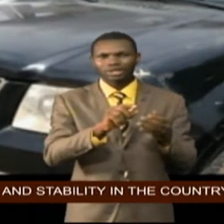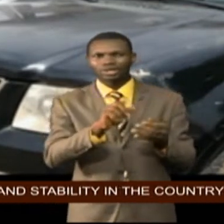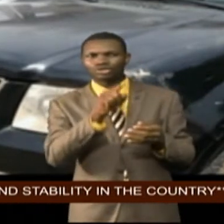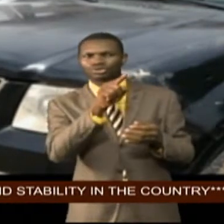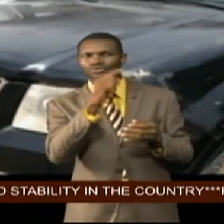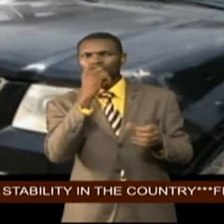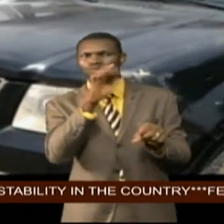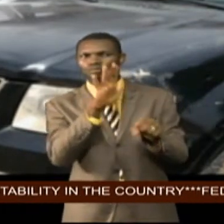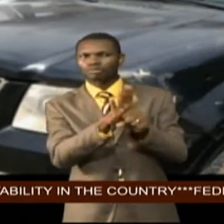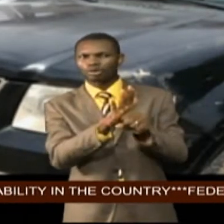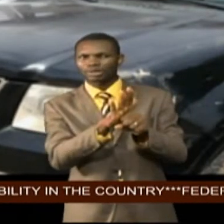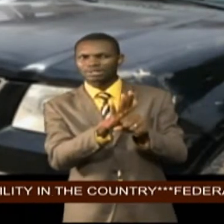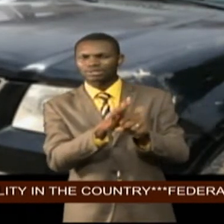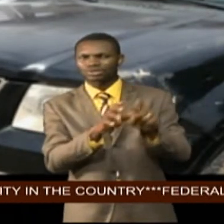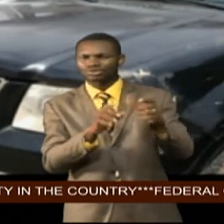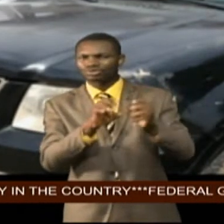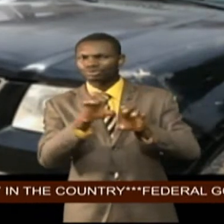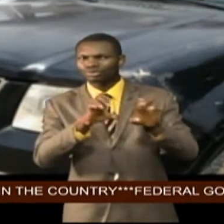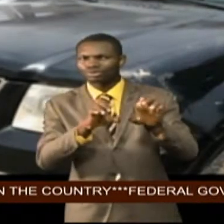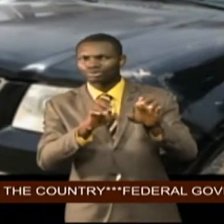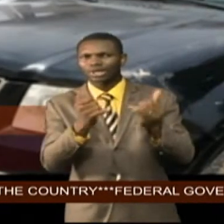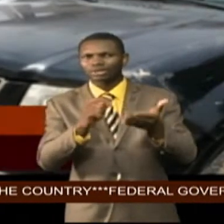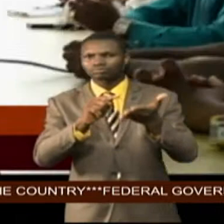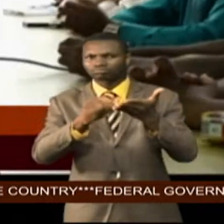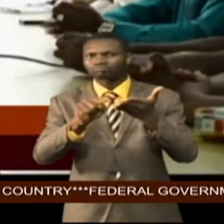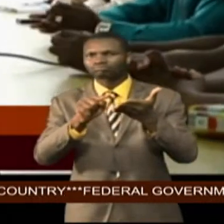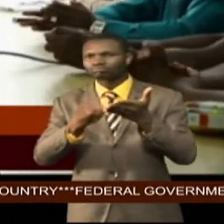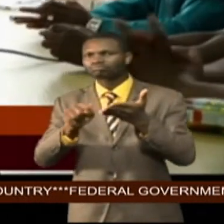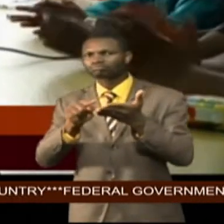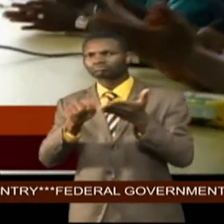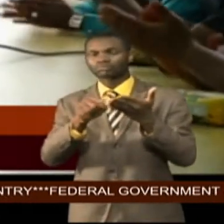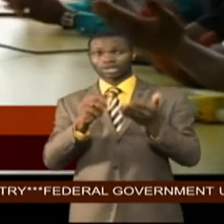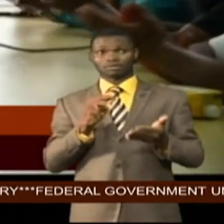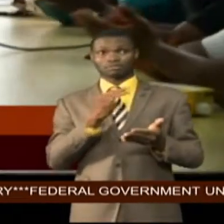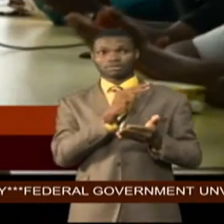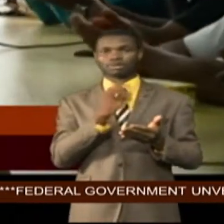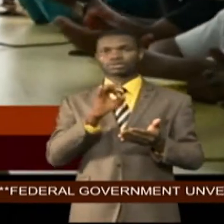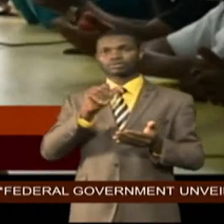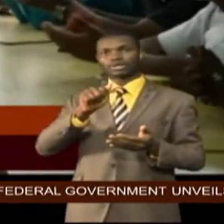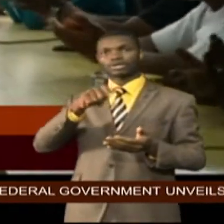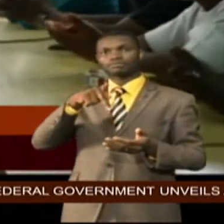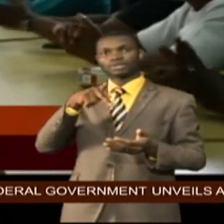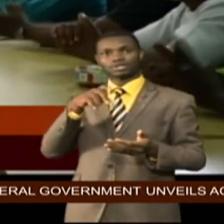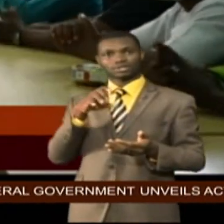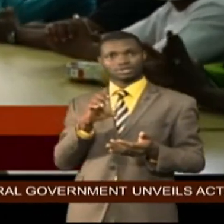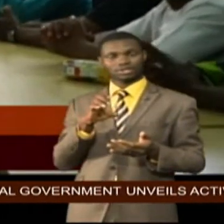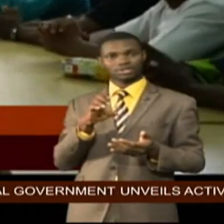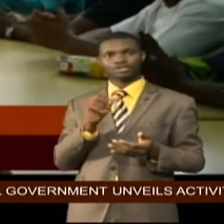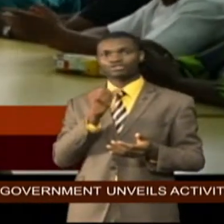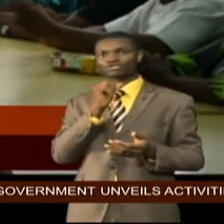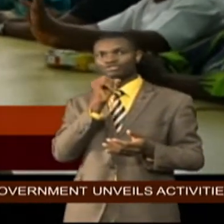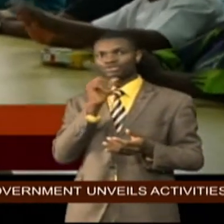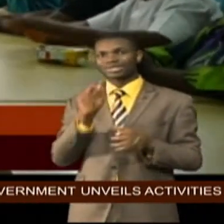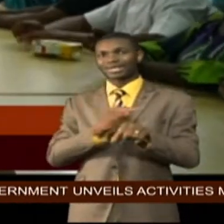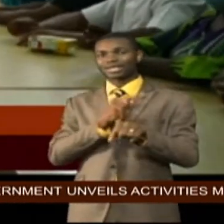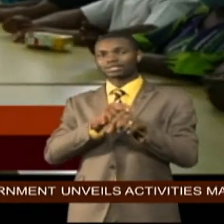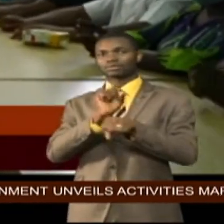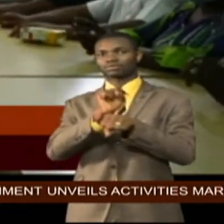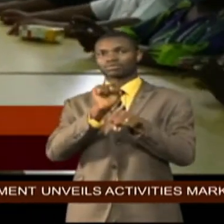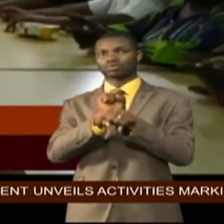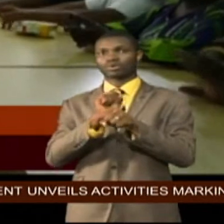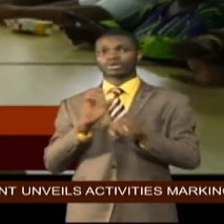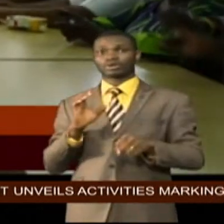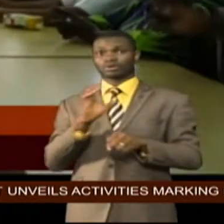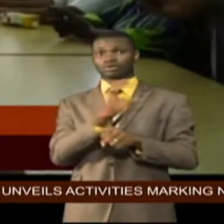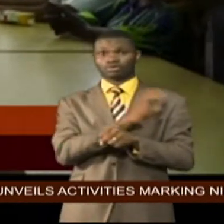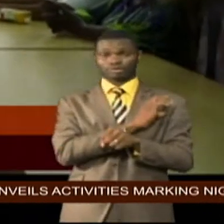APC electoral manifesto in the last general elections, members of the APC Non-National Working Committee National Executive